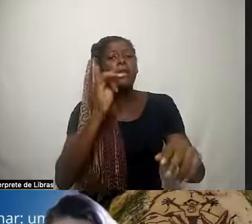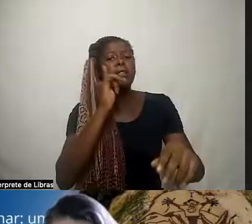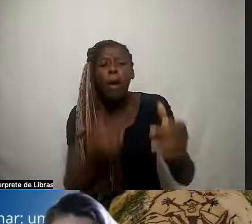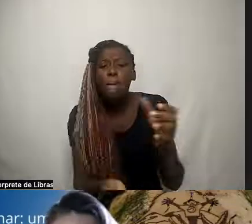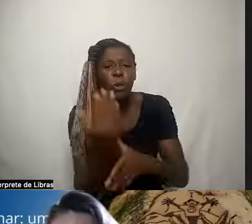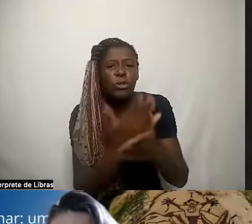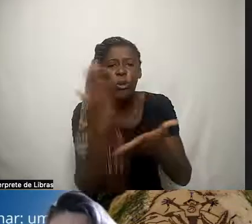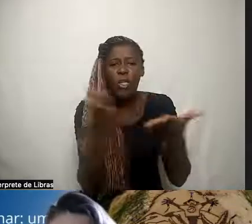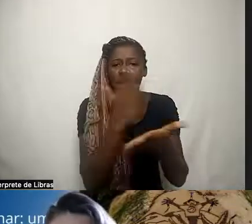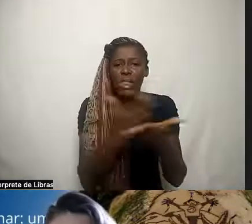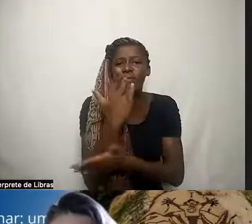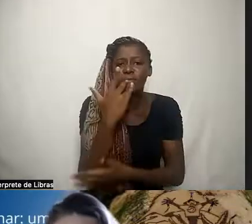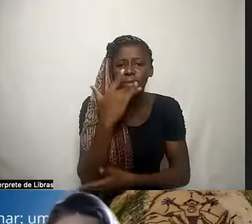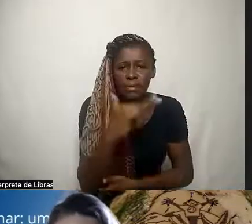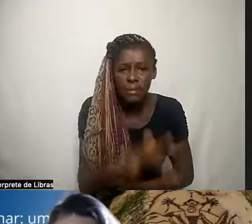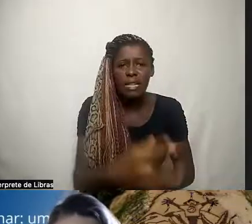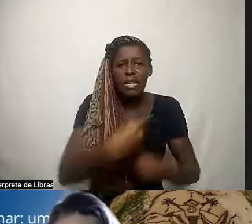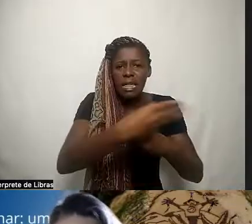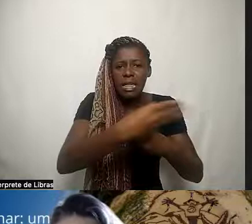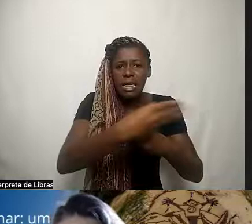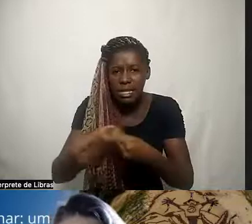Some examples are